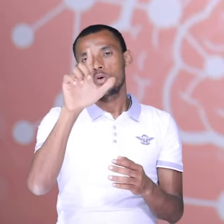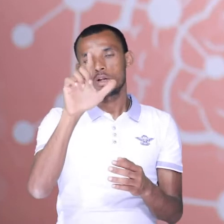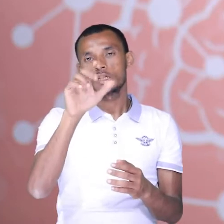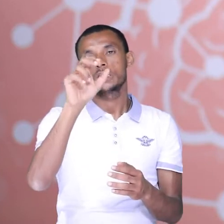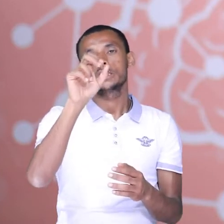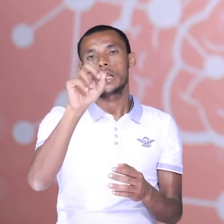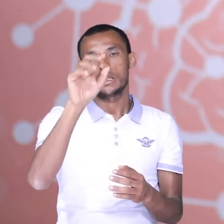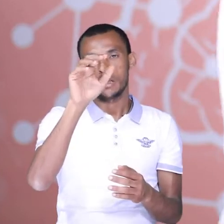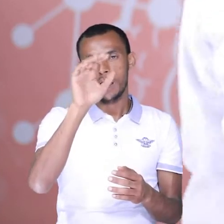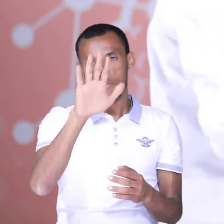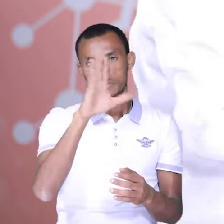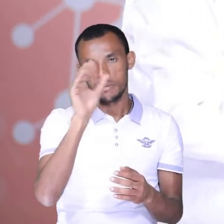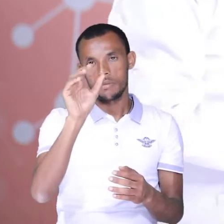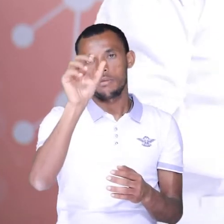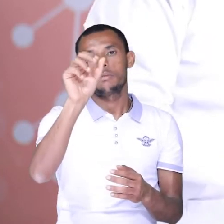chlorine 37.